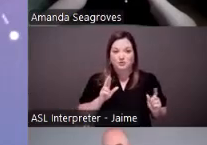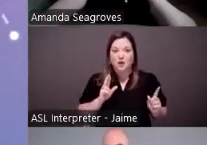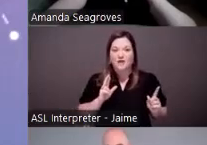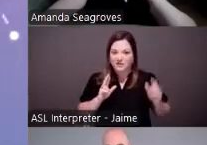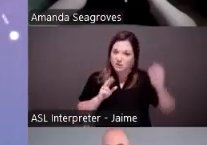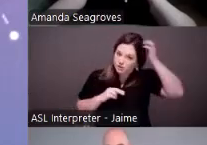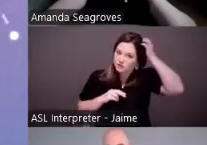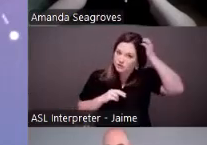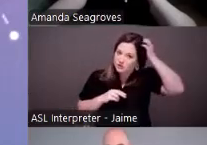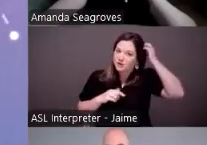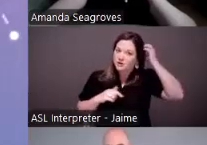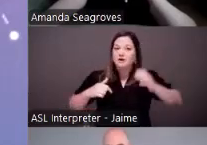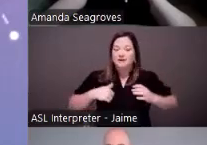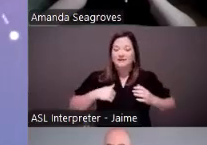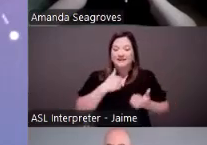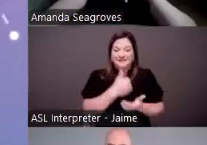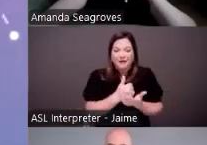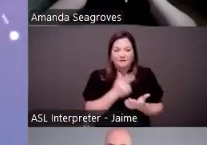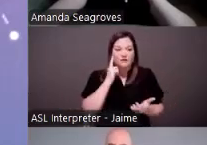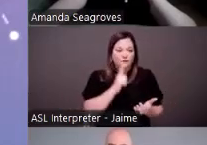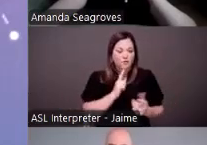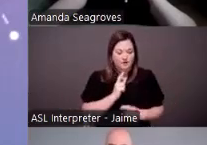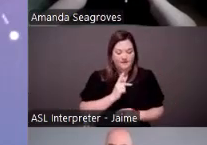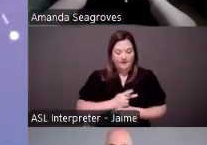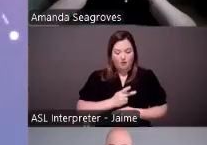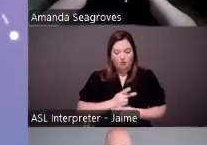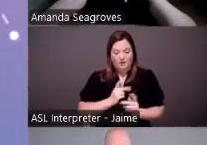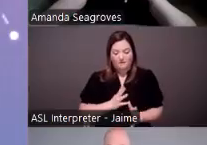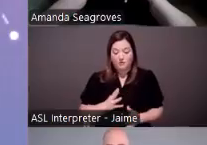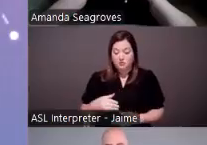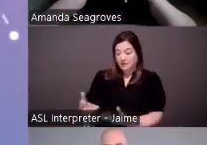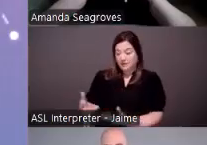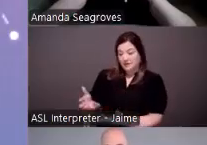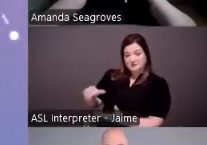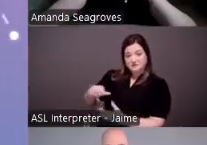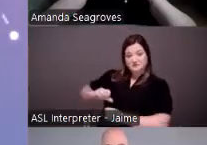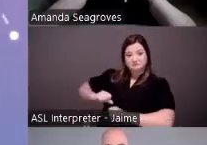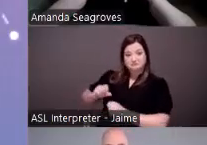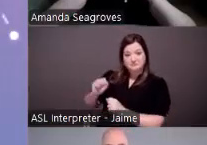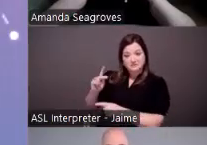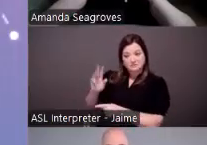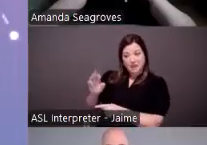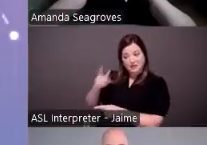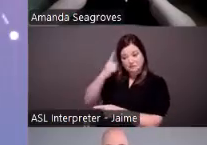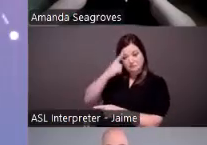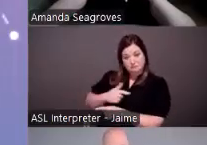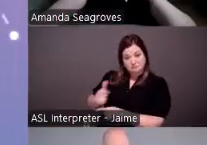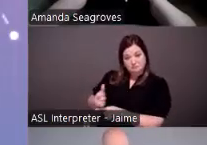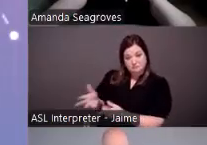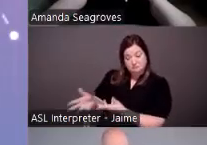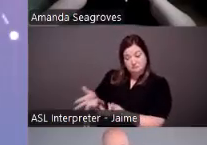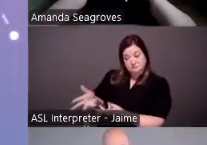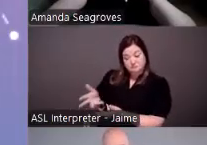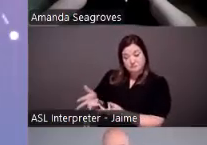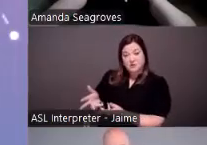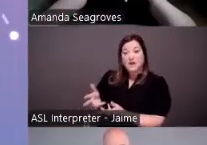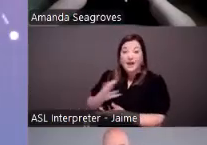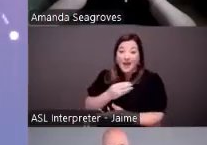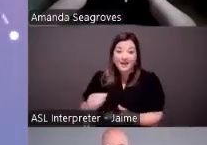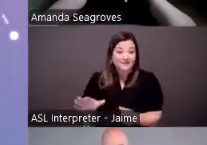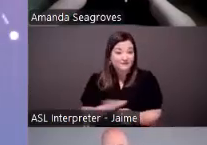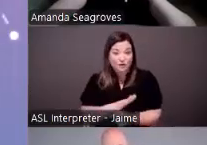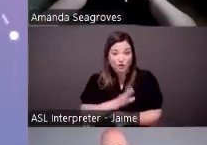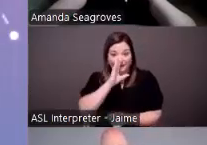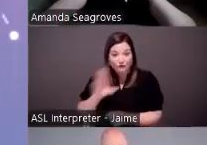really helpful for the caregiver to give the patient space and also I like fully be frank and